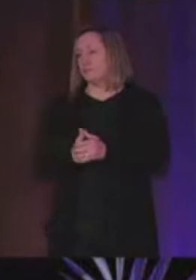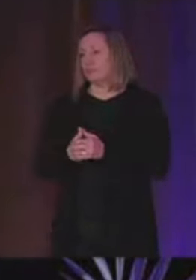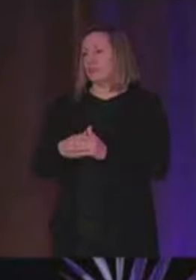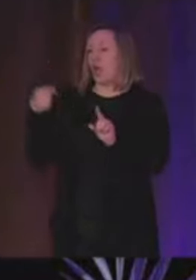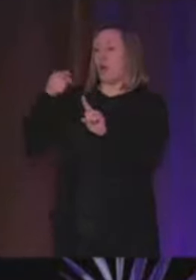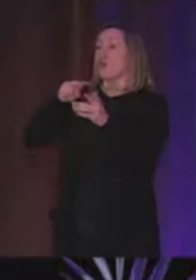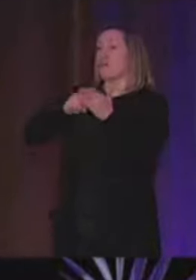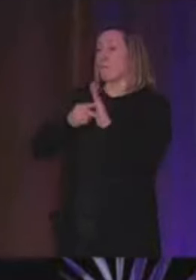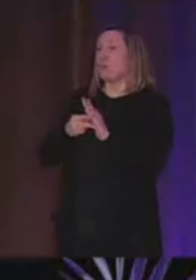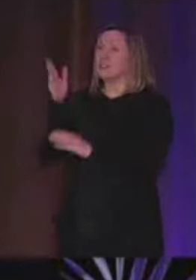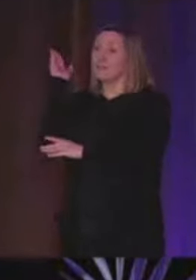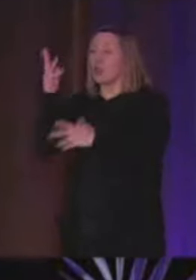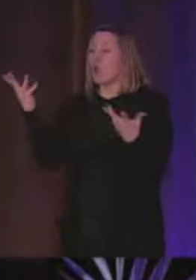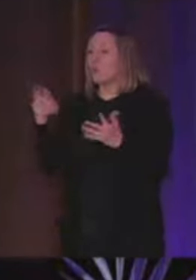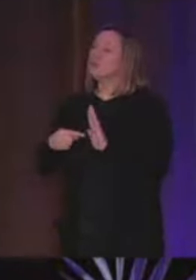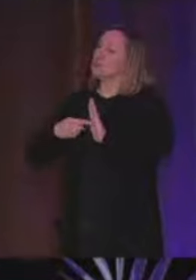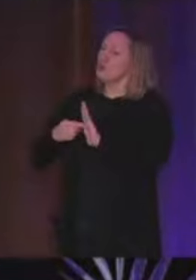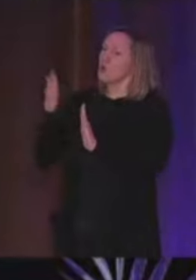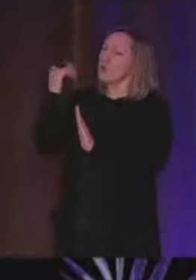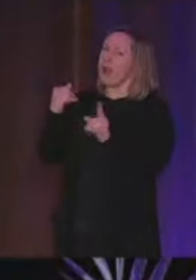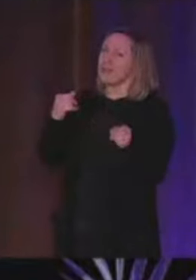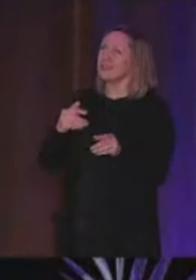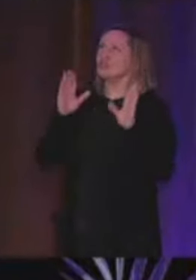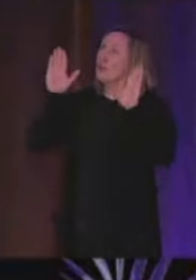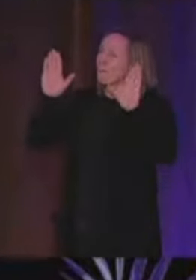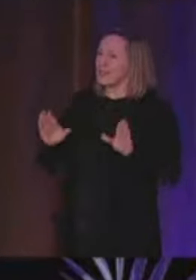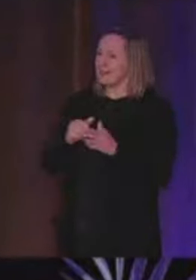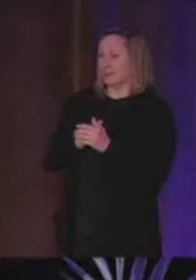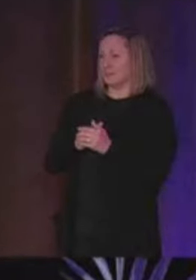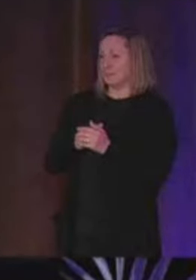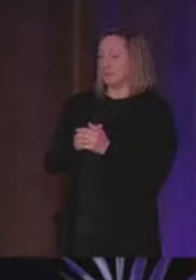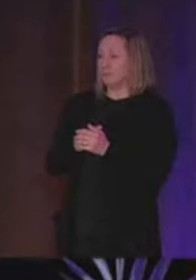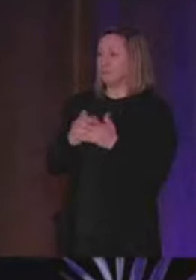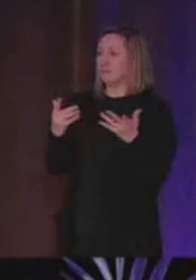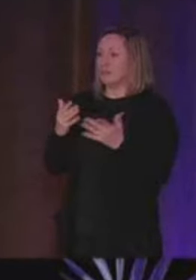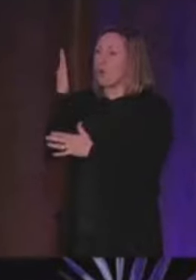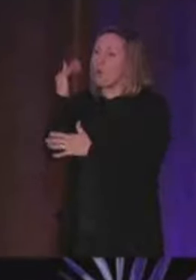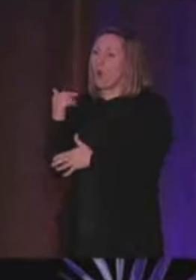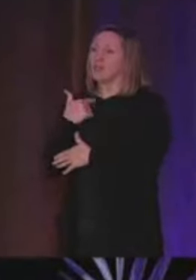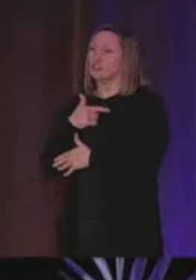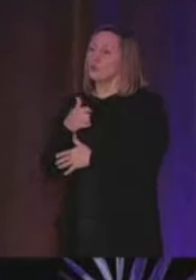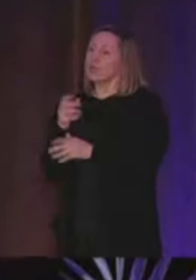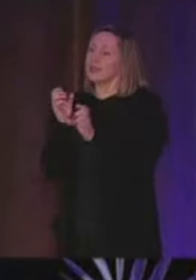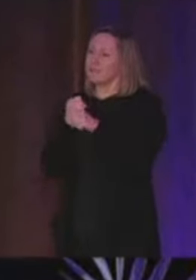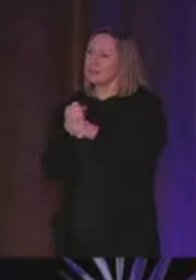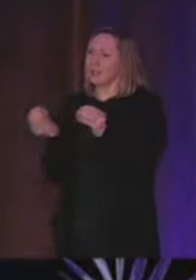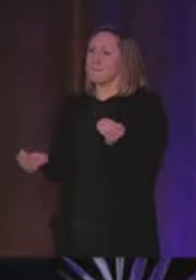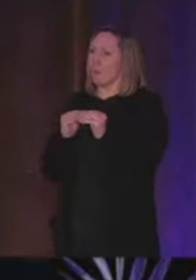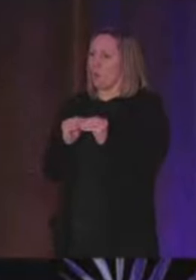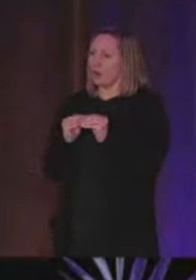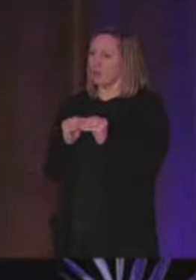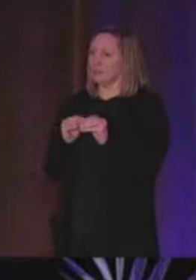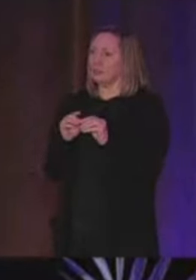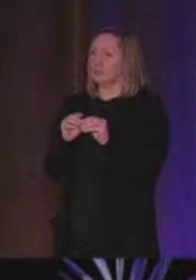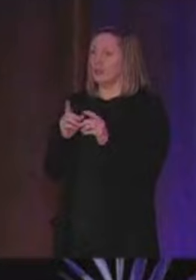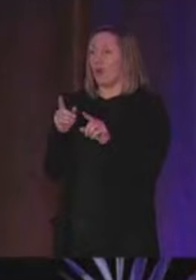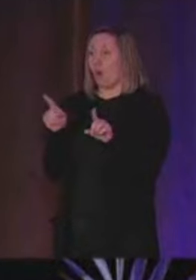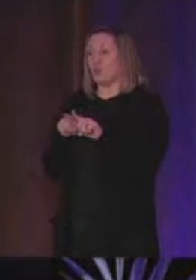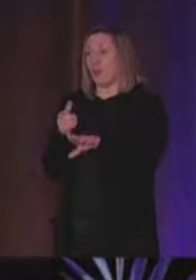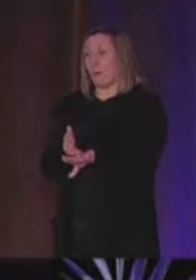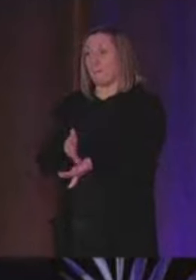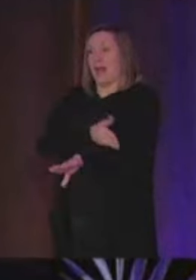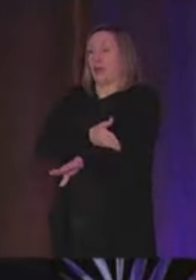this talk is to show you why this technique is so amazing, why we should be building more of these, but better,